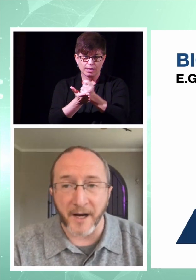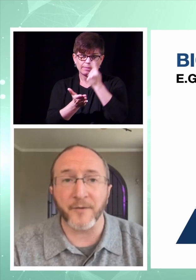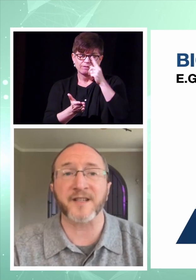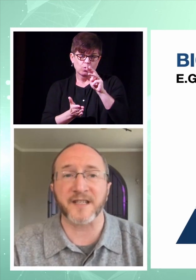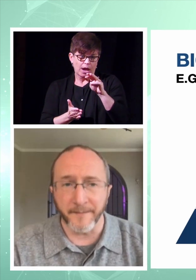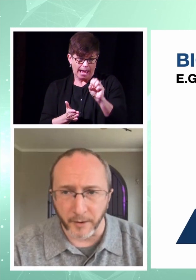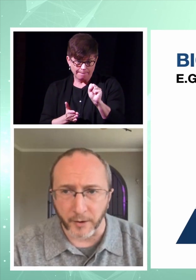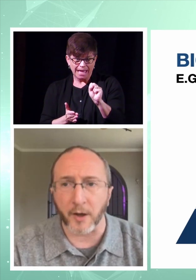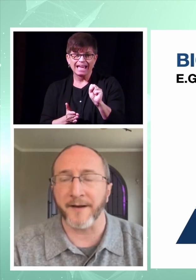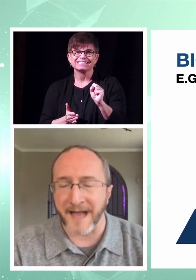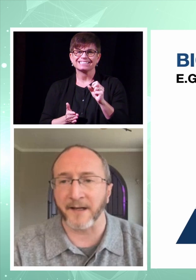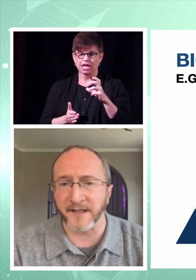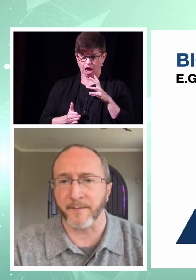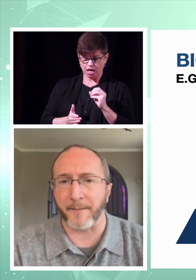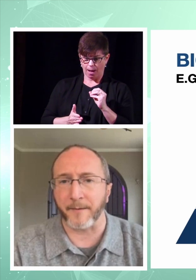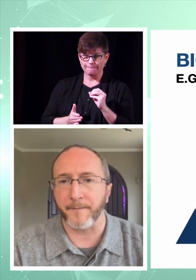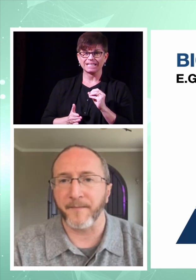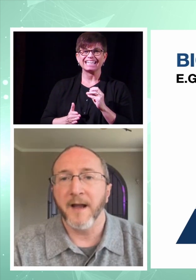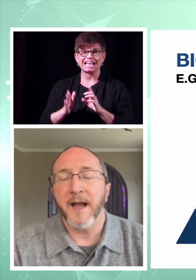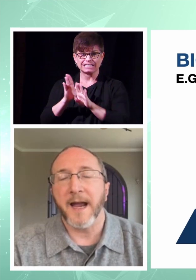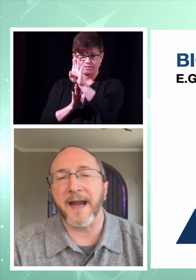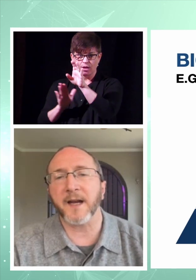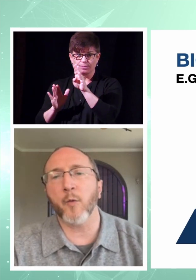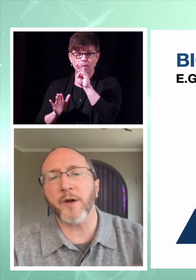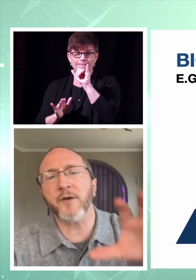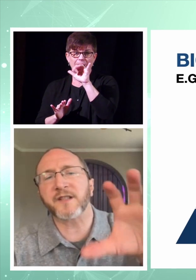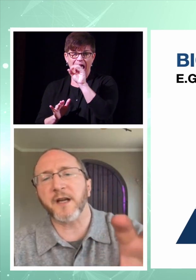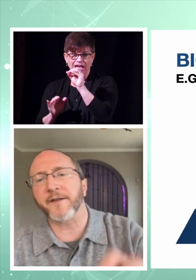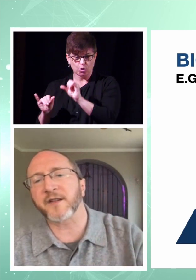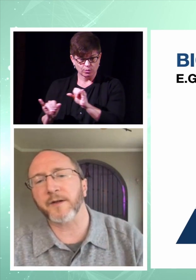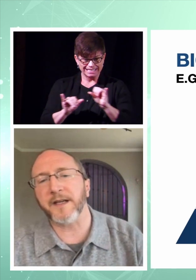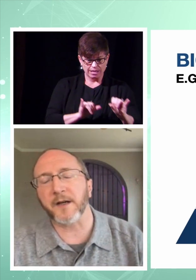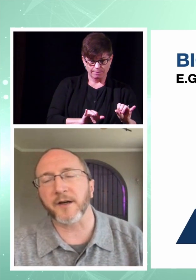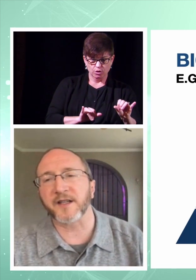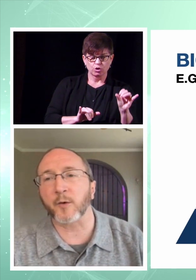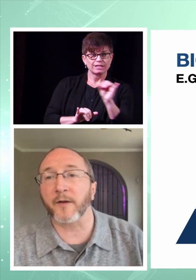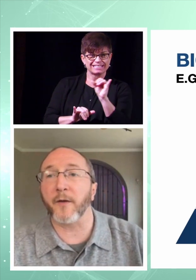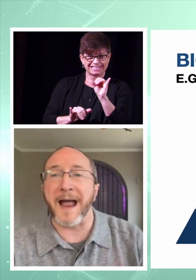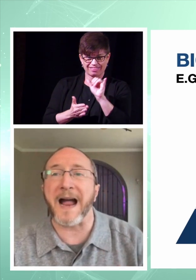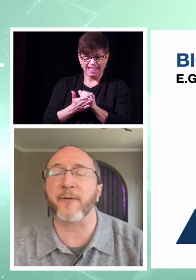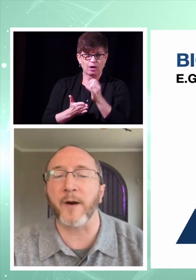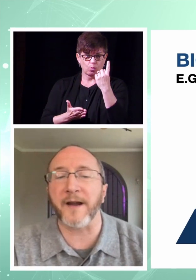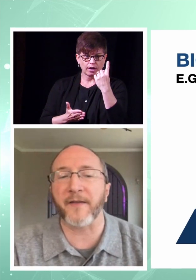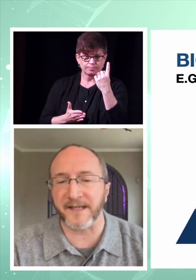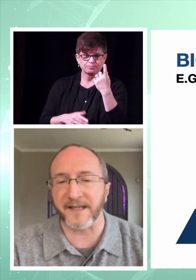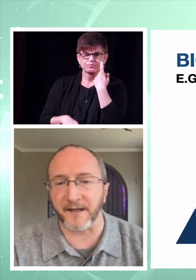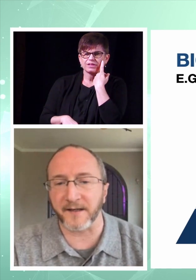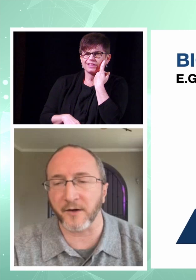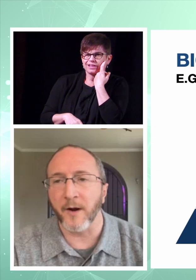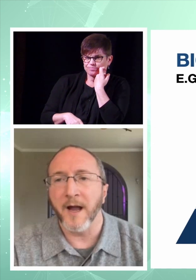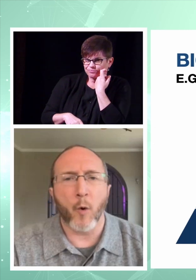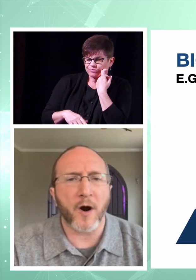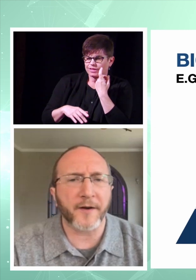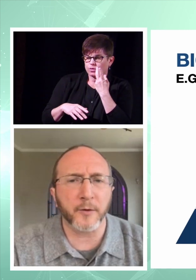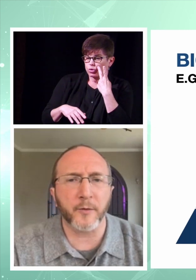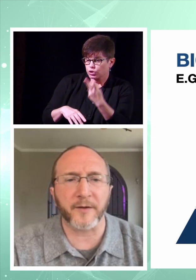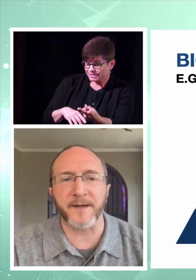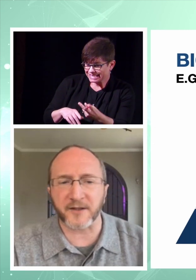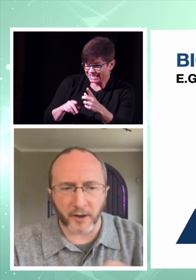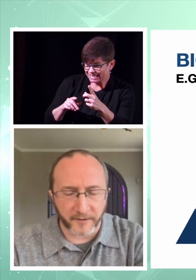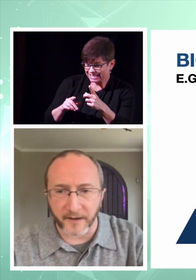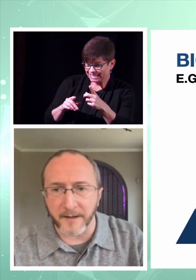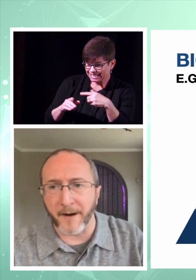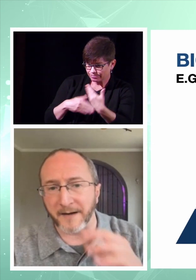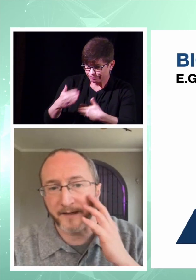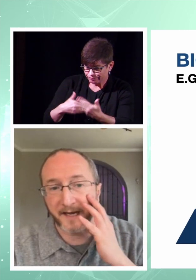a biosimilar natalizumab. And what you see on the screen here is sort of the pathway that they did it. So walk through it with